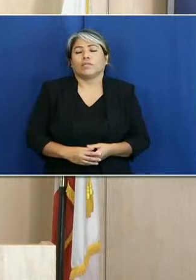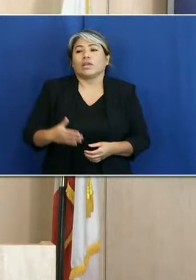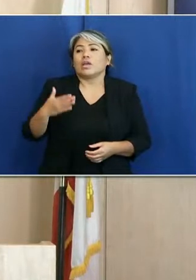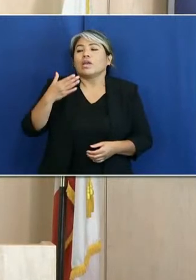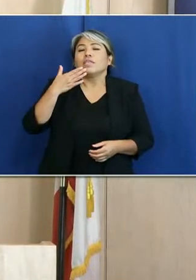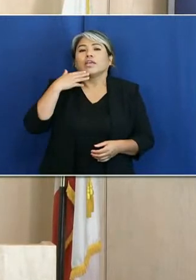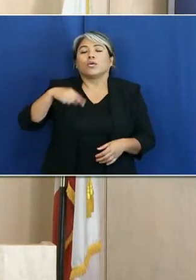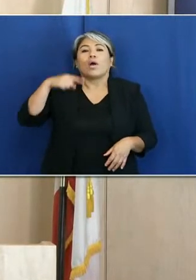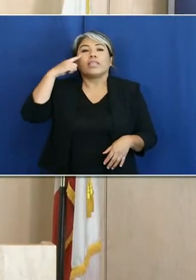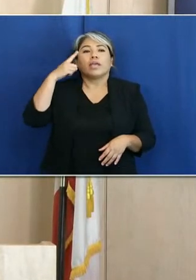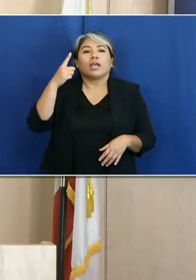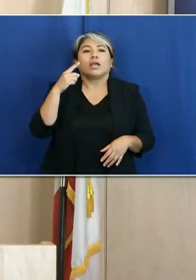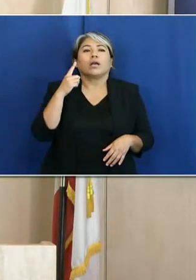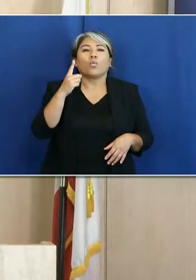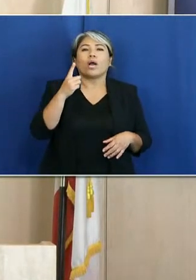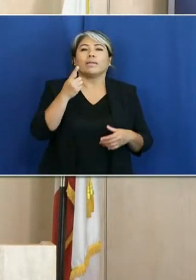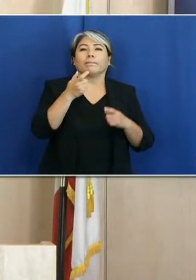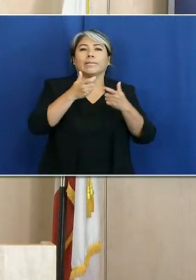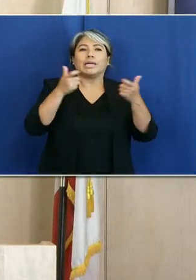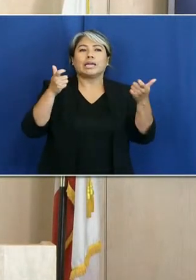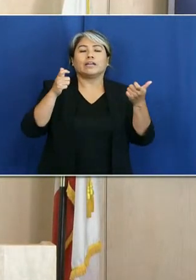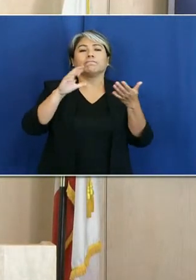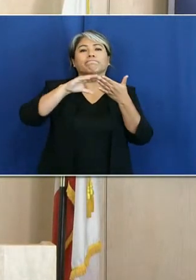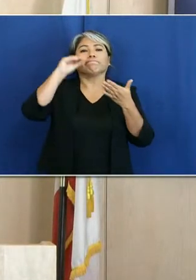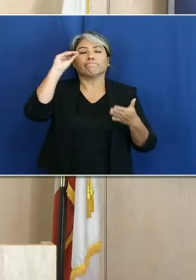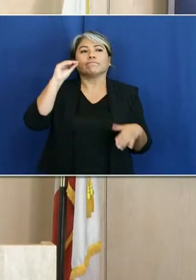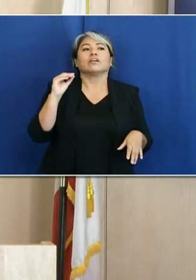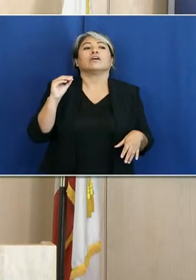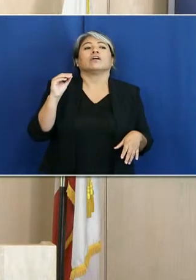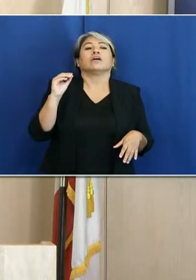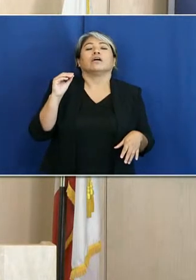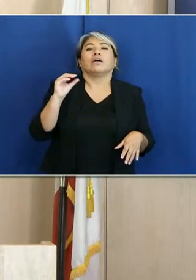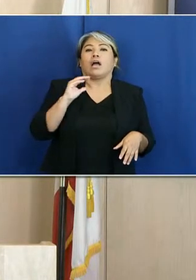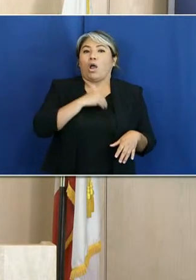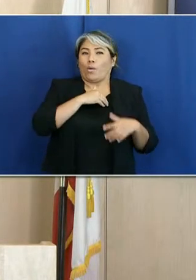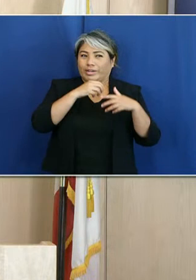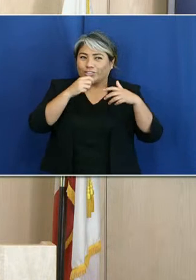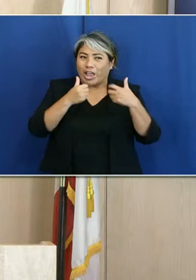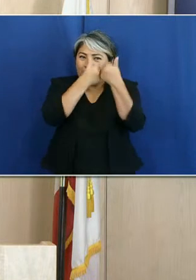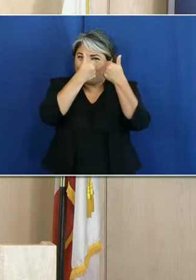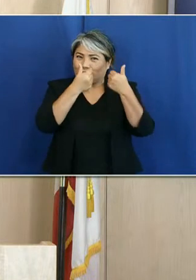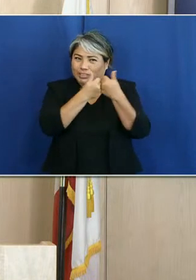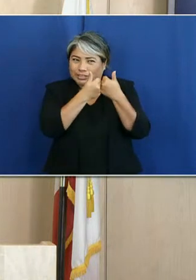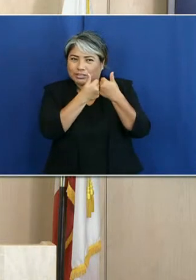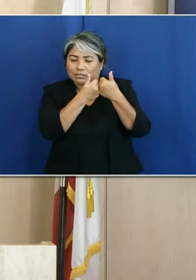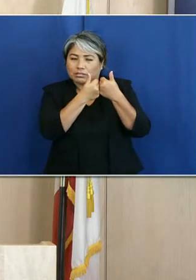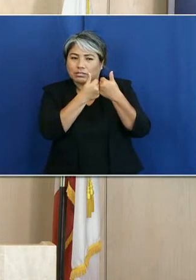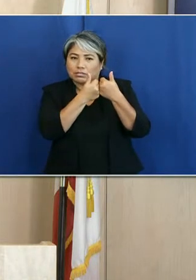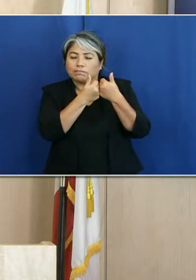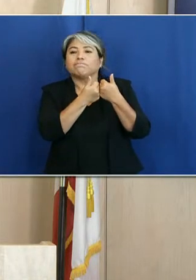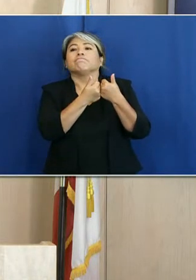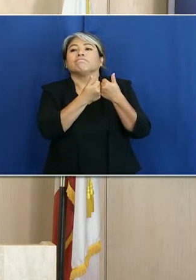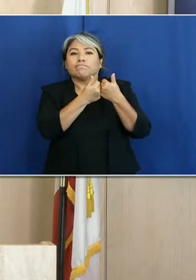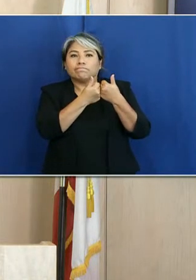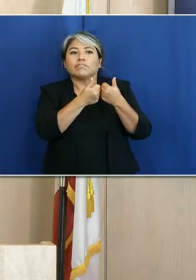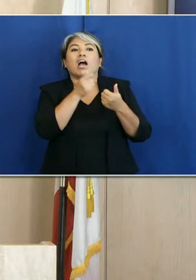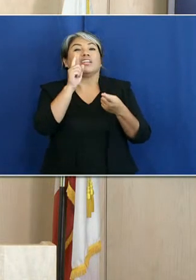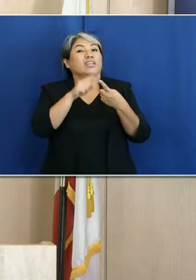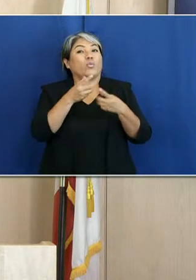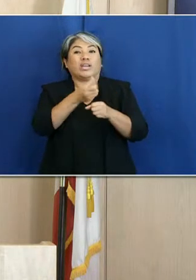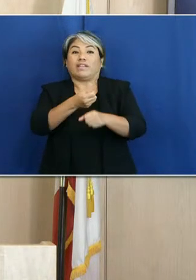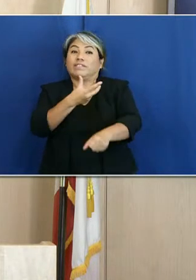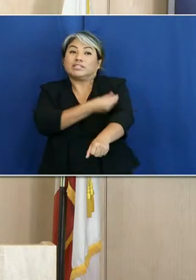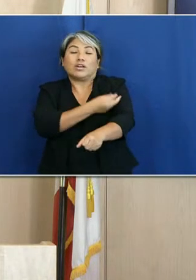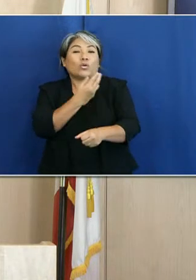Thank you. I think one of the biggest takeaways is just the challenge we face in terms of accepting that until we get a vaccine